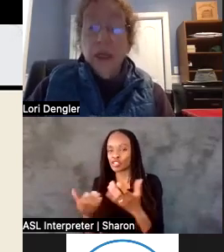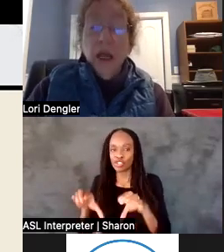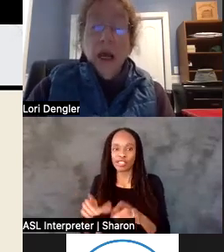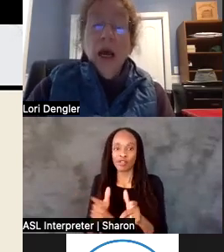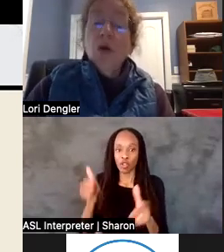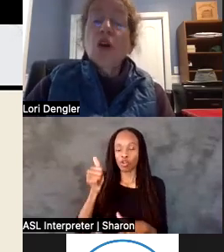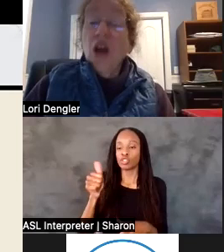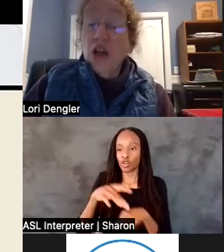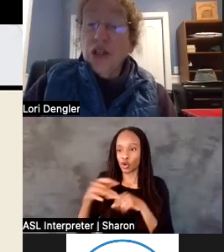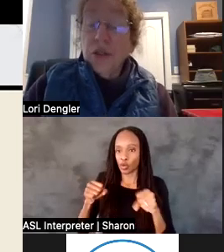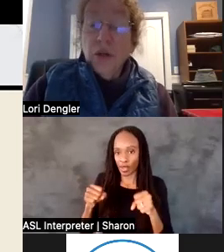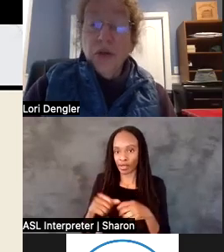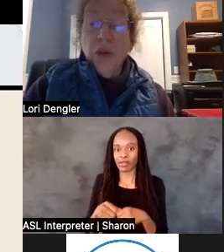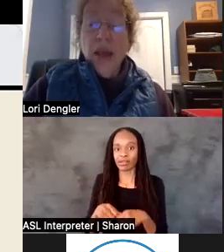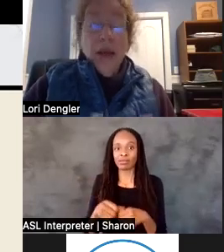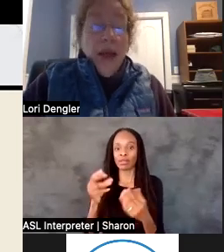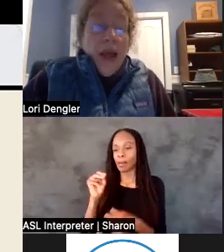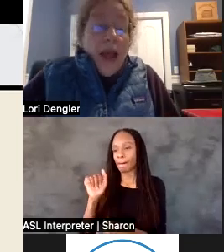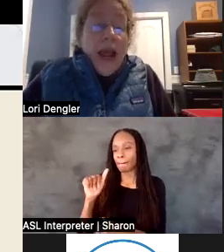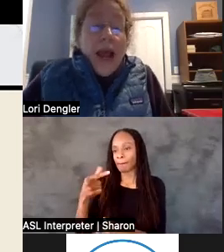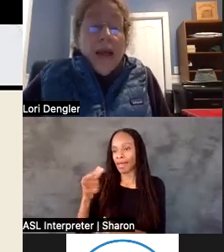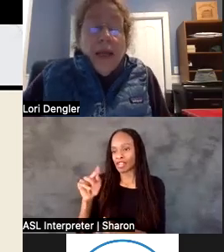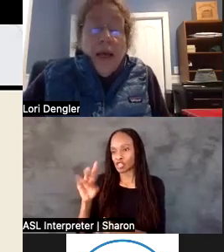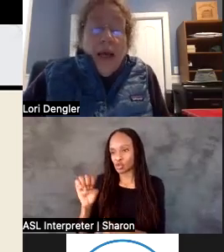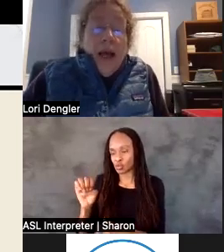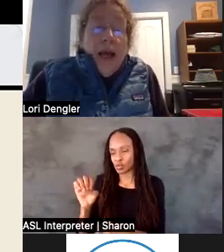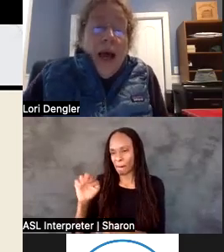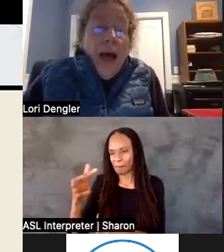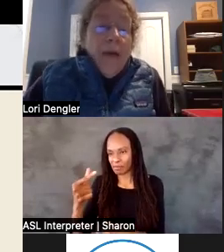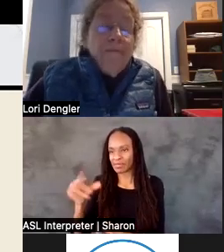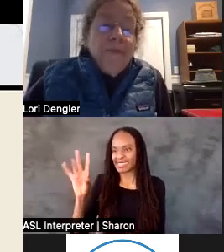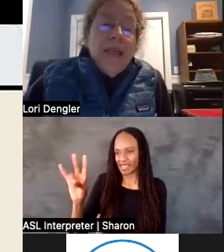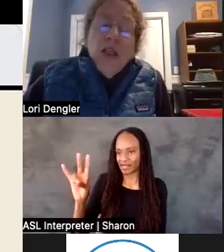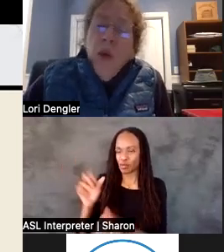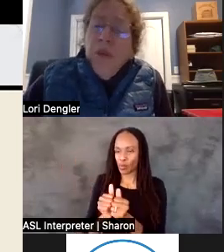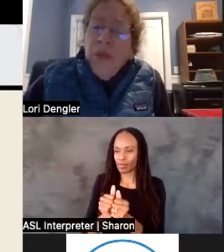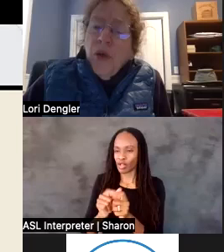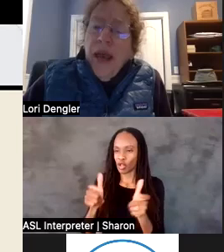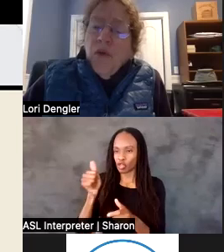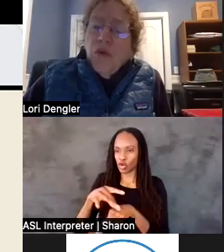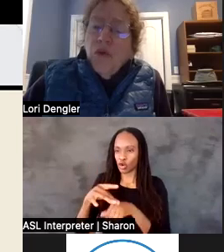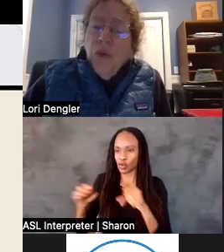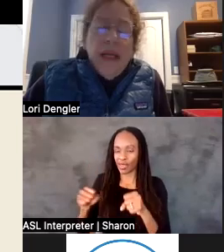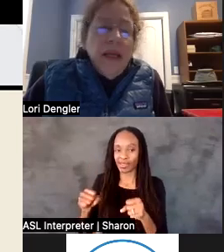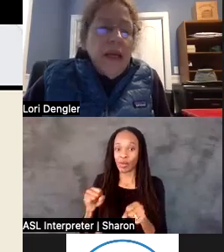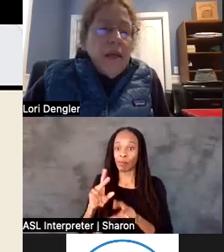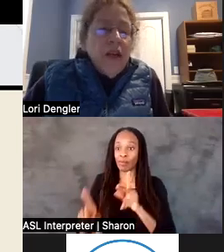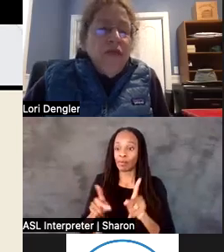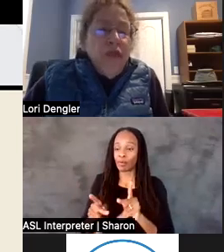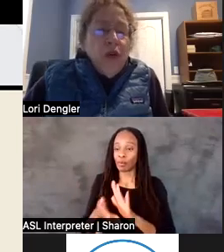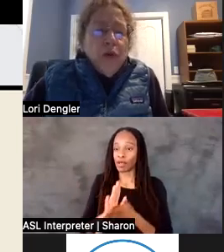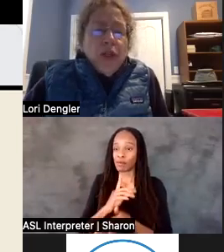7 or larger earthquake. And this is where people get